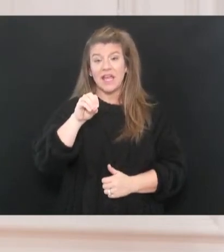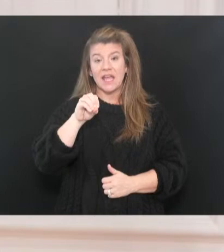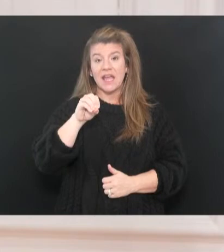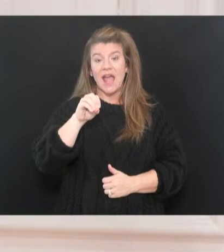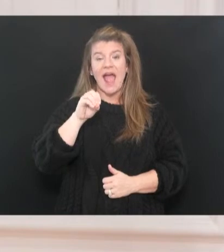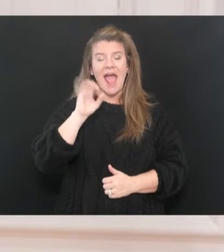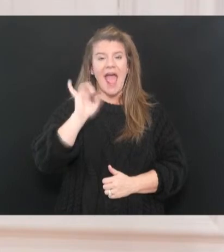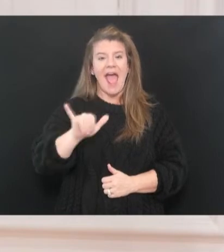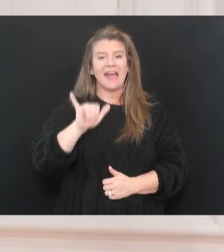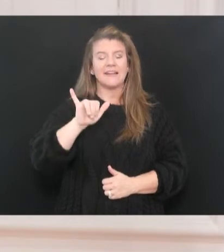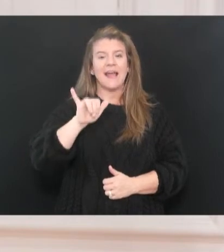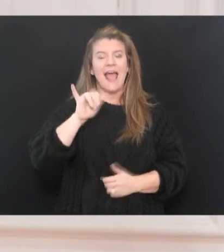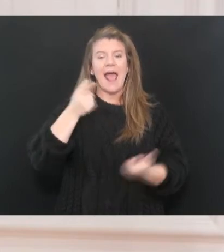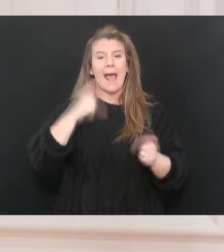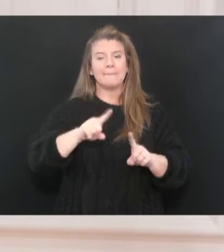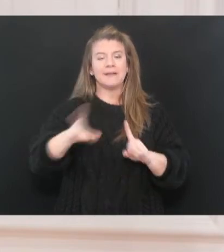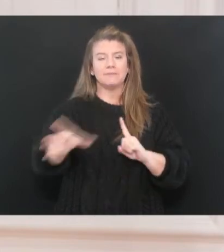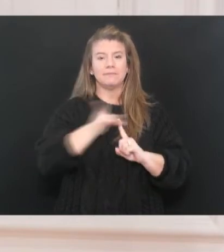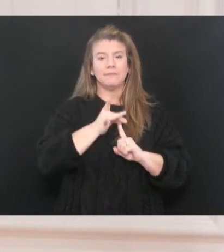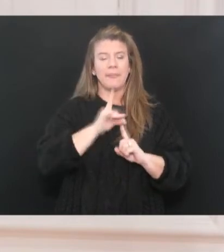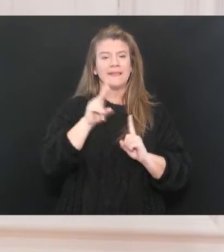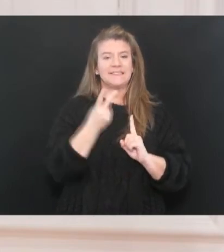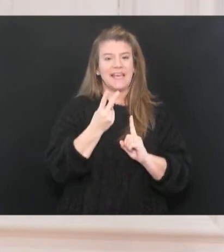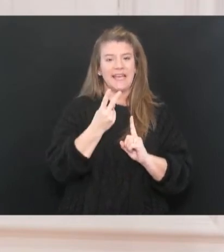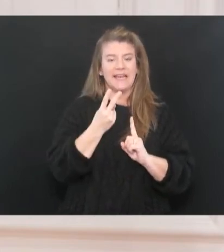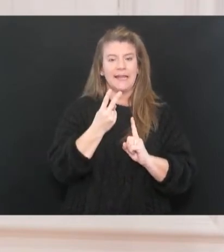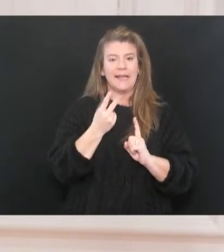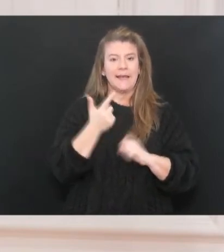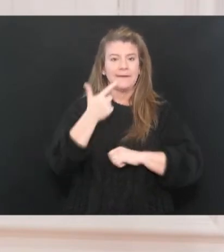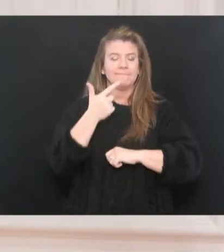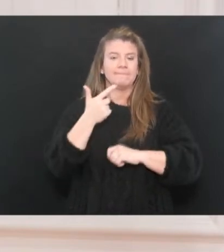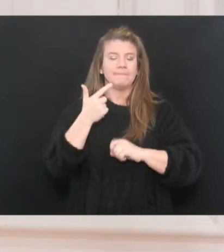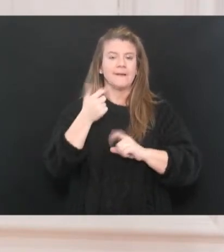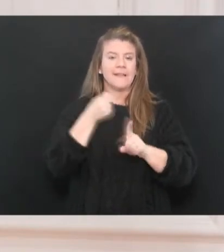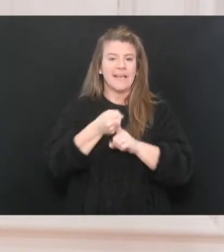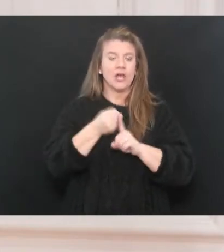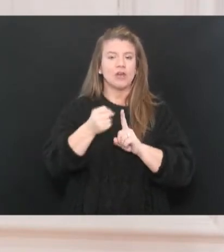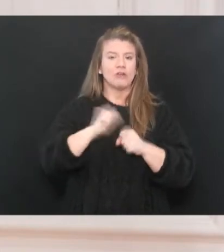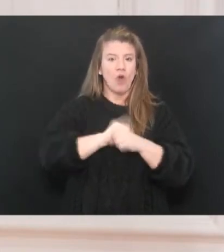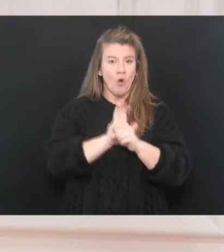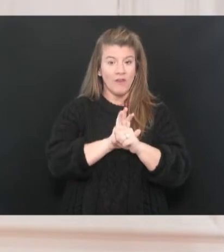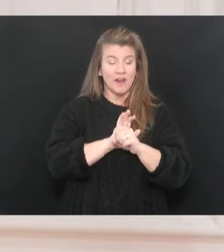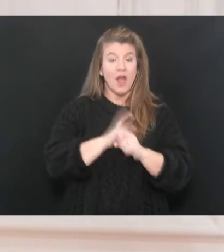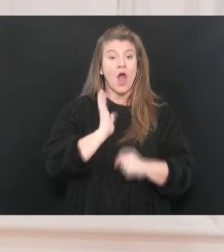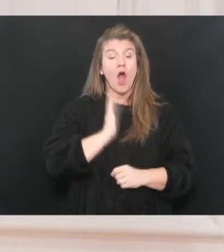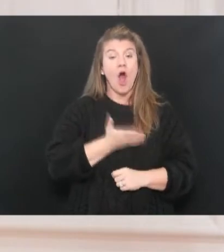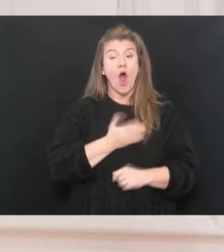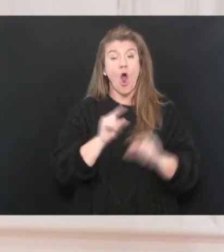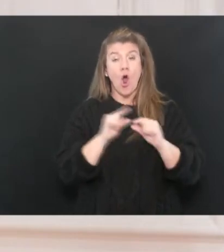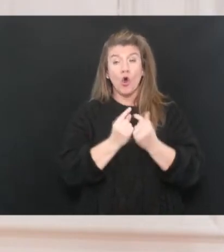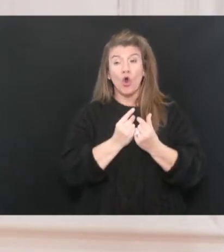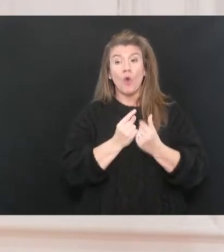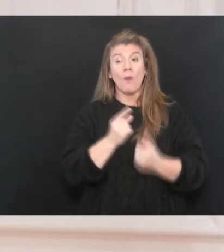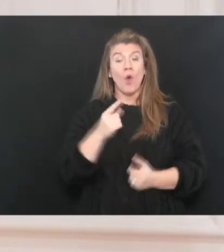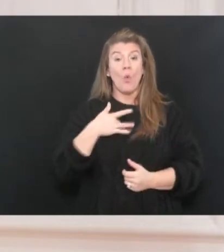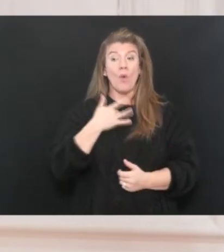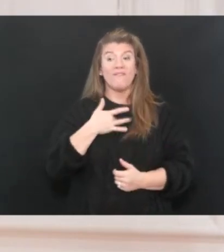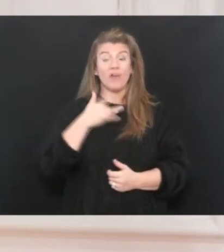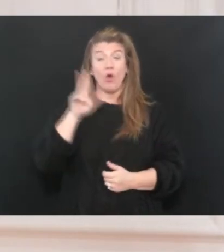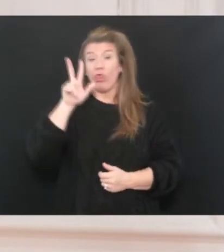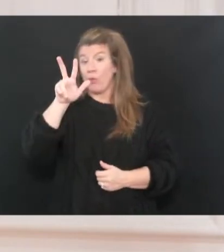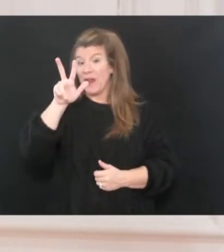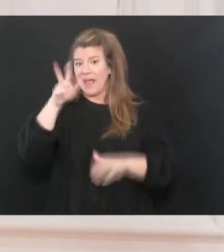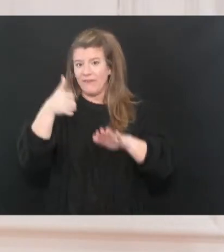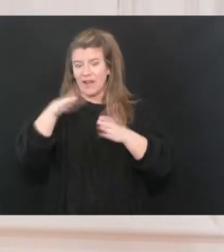breakthrough. And I just got something from our epidemiology group. We believe about 3 people have died. And